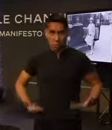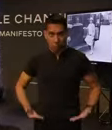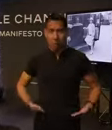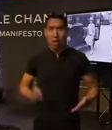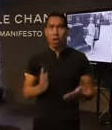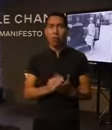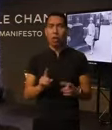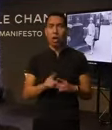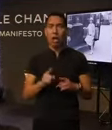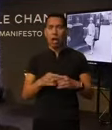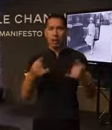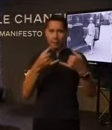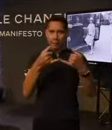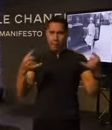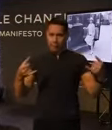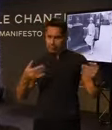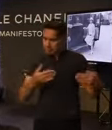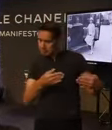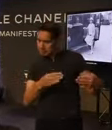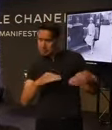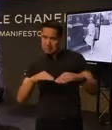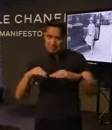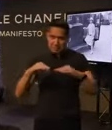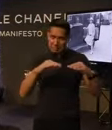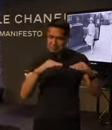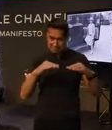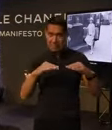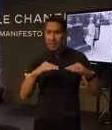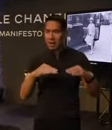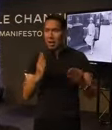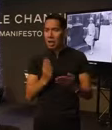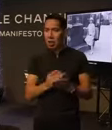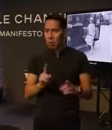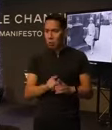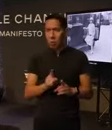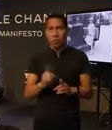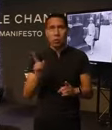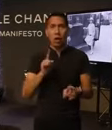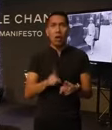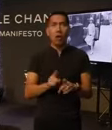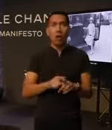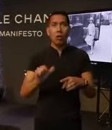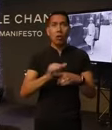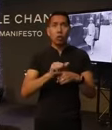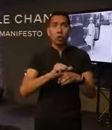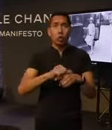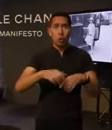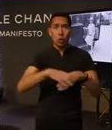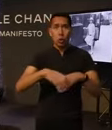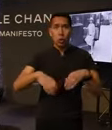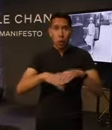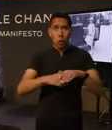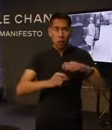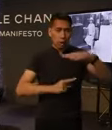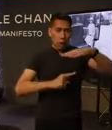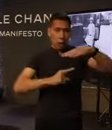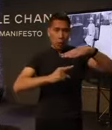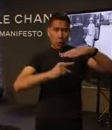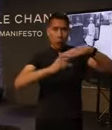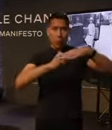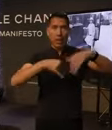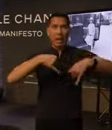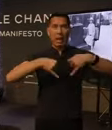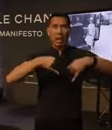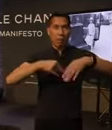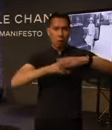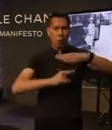linear lines, really, and the lower heeled shoe as well, which is nice. It's like it's not going to sink into